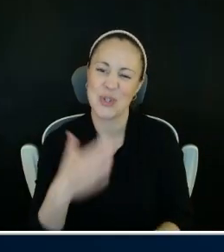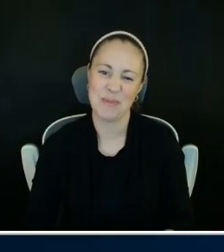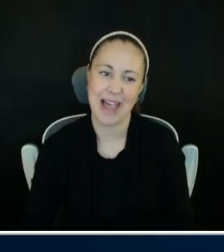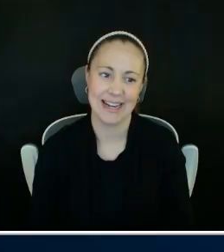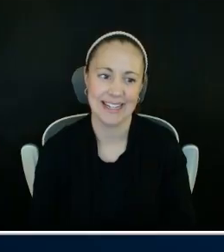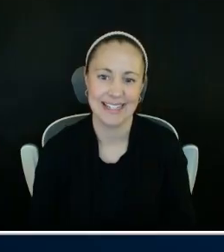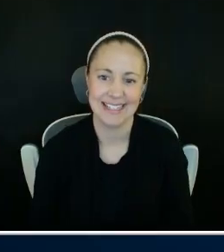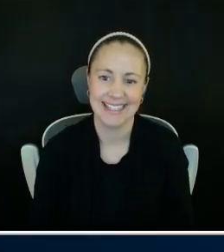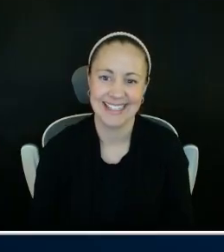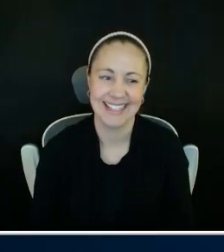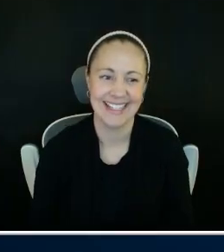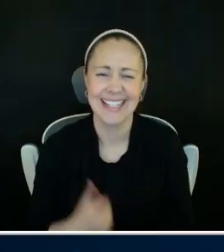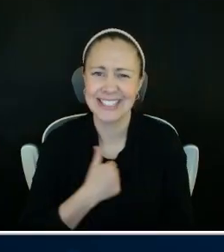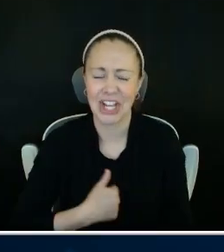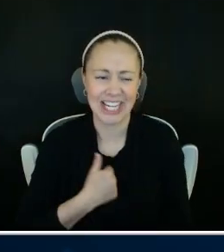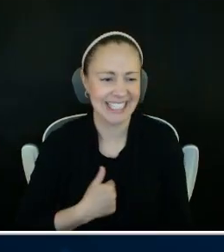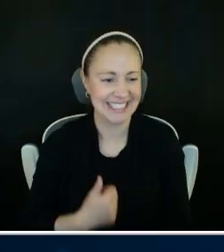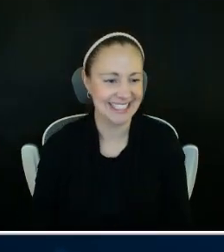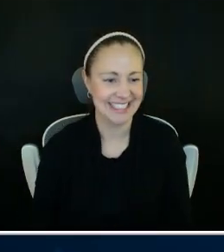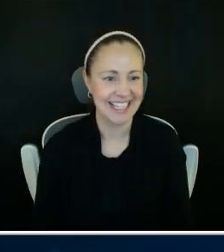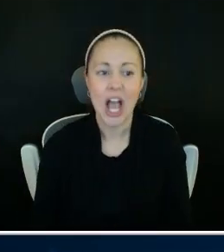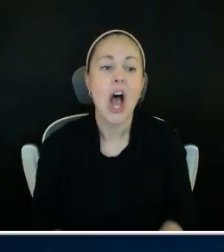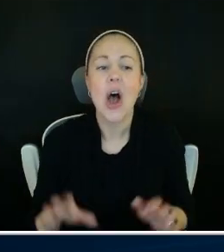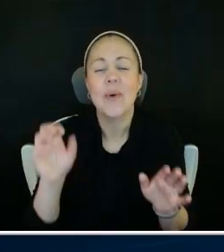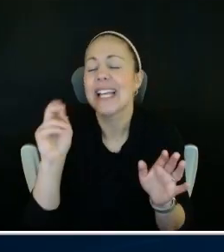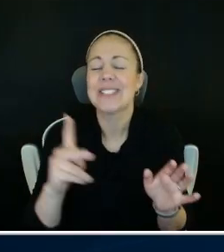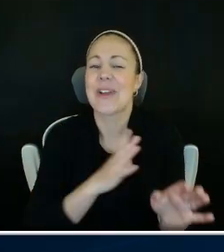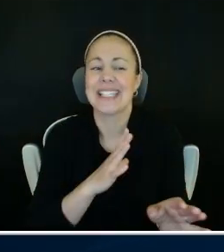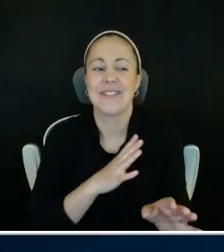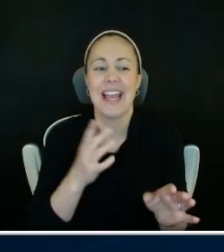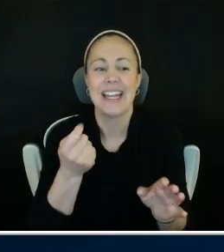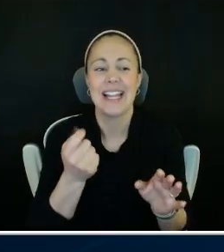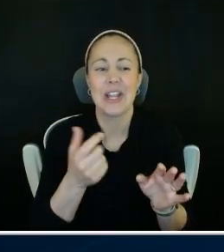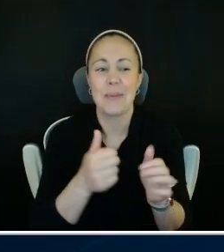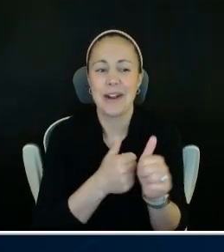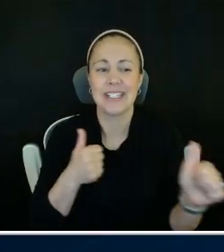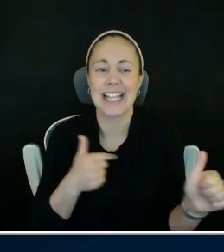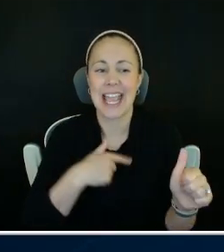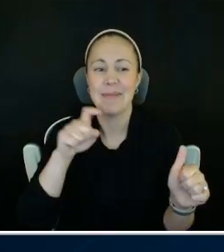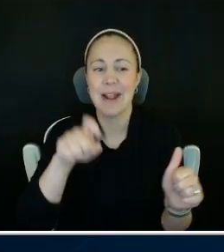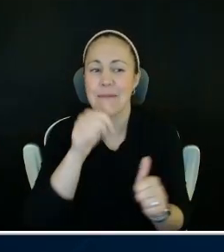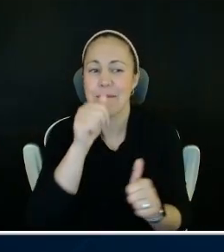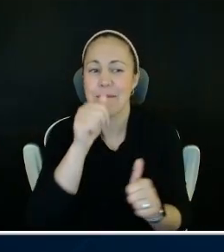Sorry. No, that's okay. We have a little bit of a delay. I'm going to have to be patient, so I give you time to talk.